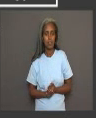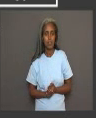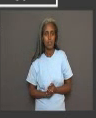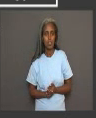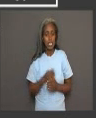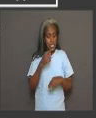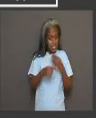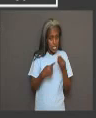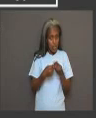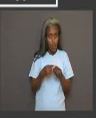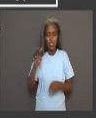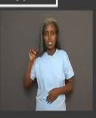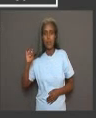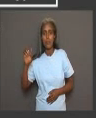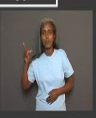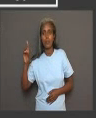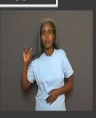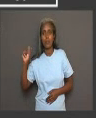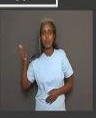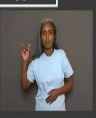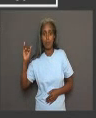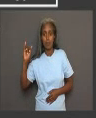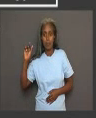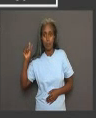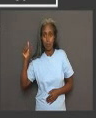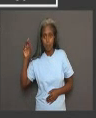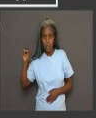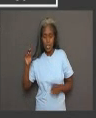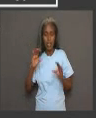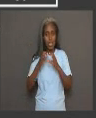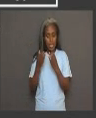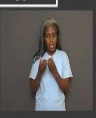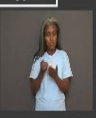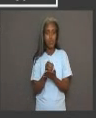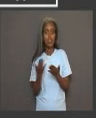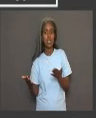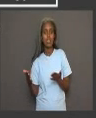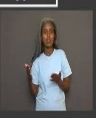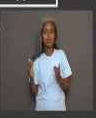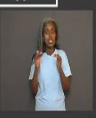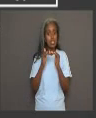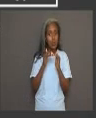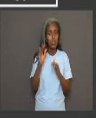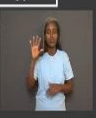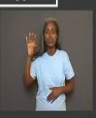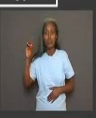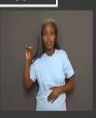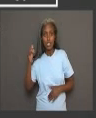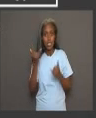Therefore, the median class is the item equal to 50 over